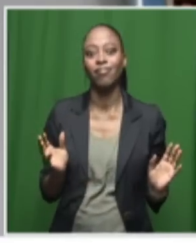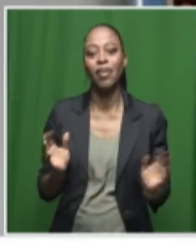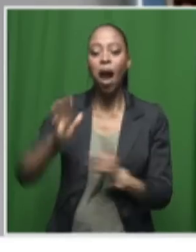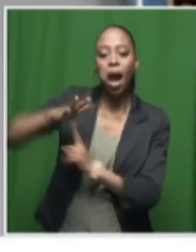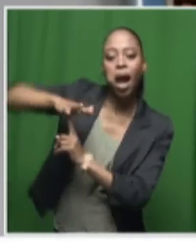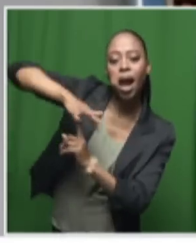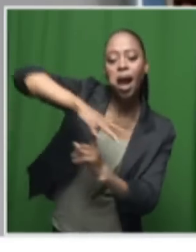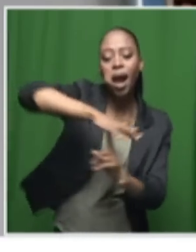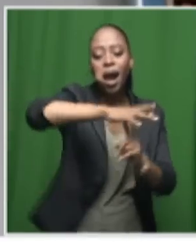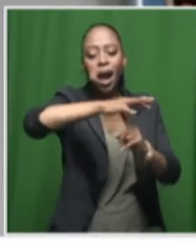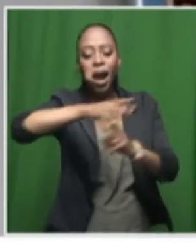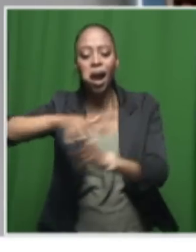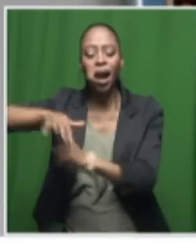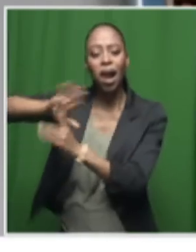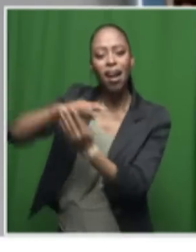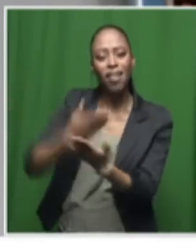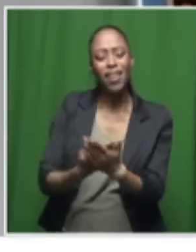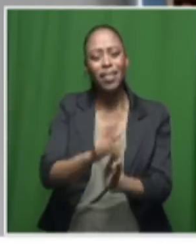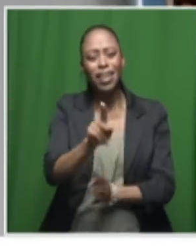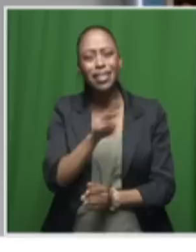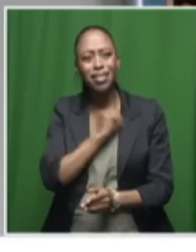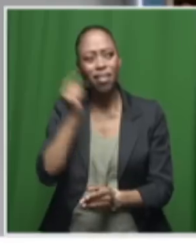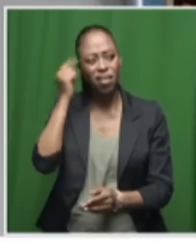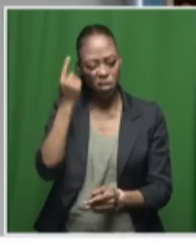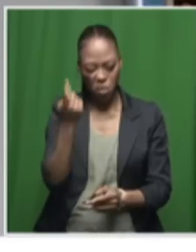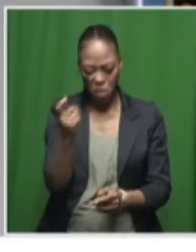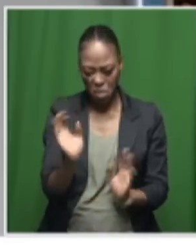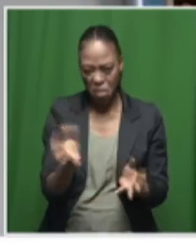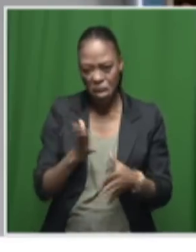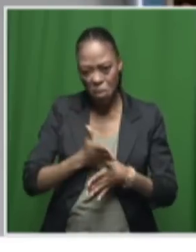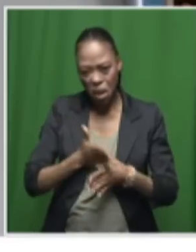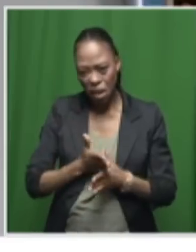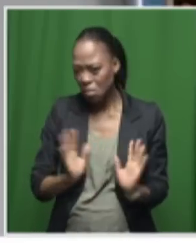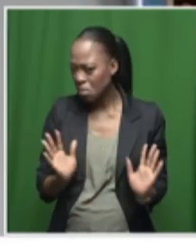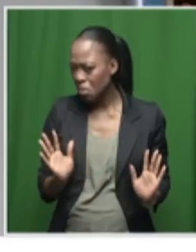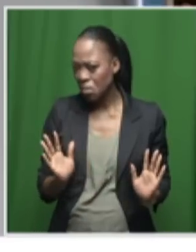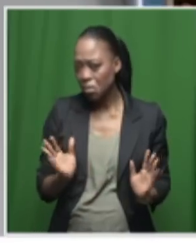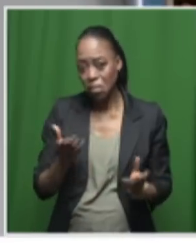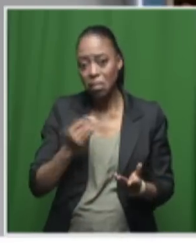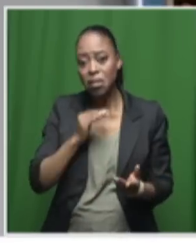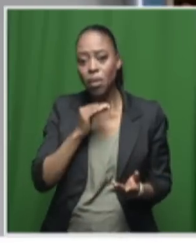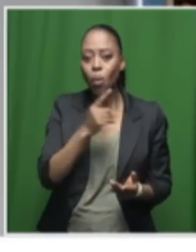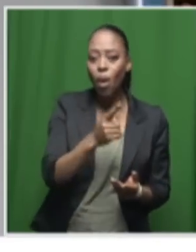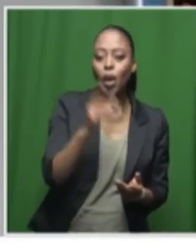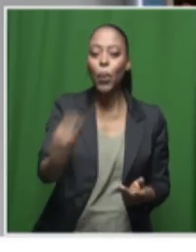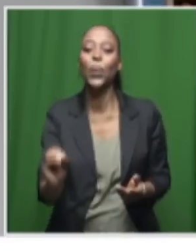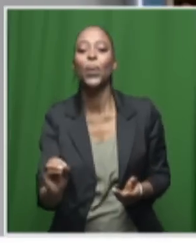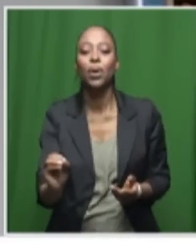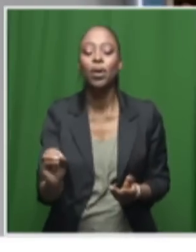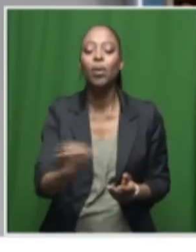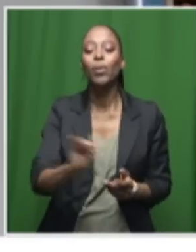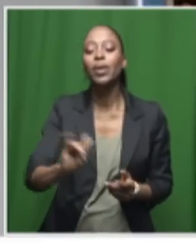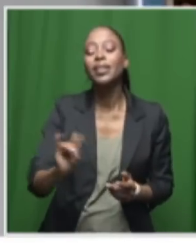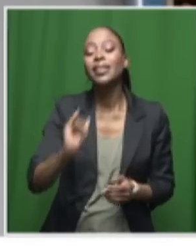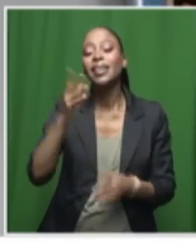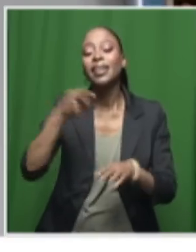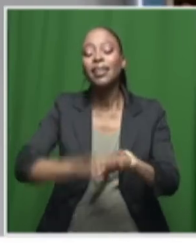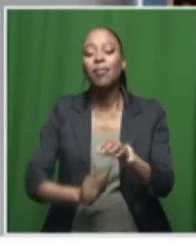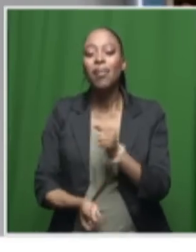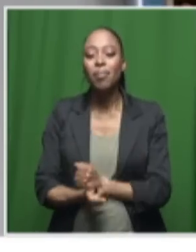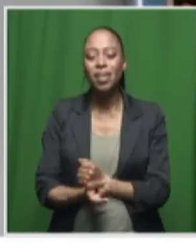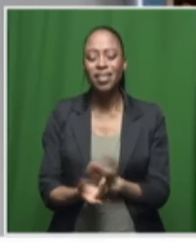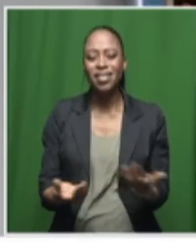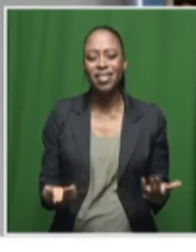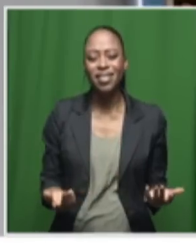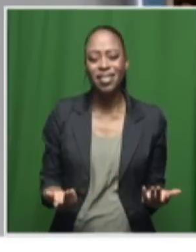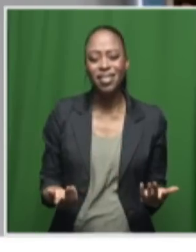helicopters available in KZN, I think there's one operational helicopter in KZN. Will there be one or zero when the next flood happens? I've got a suspicion